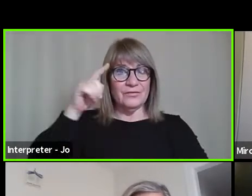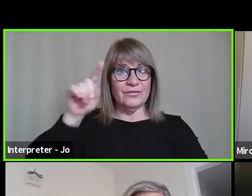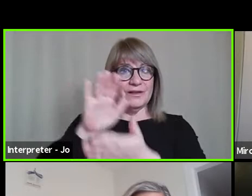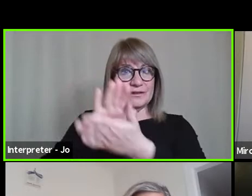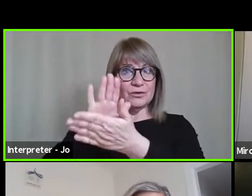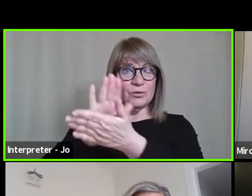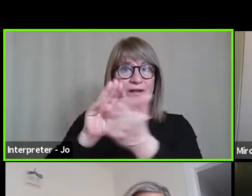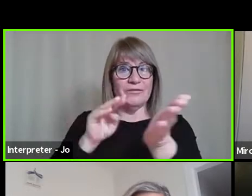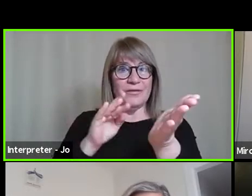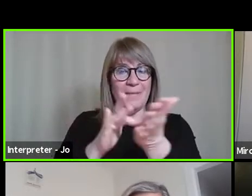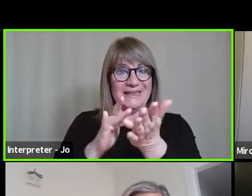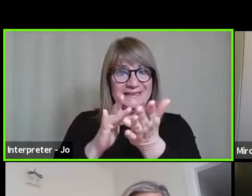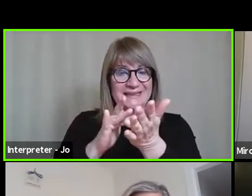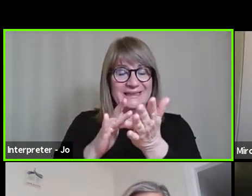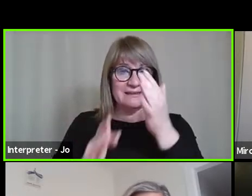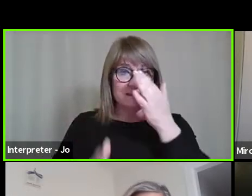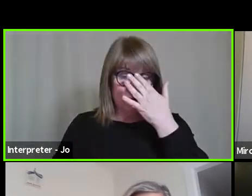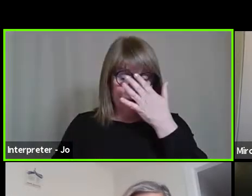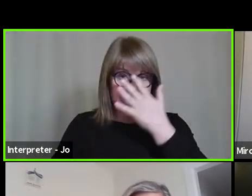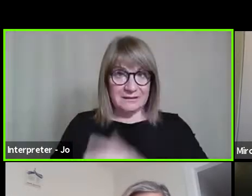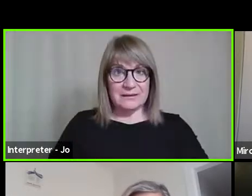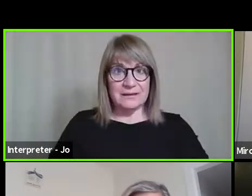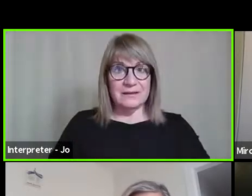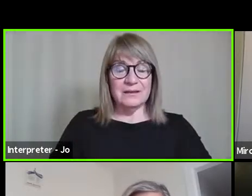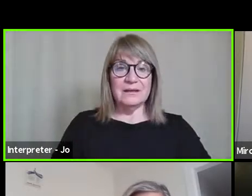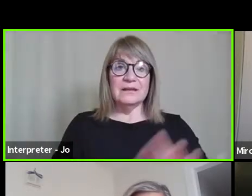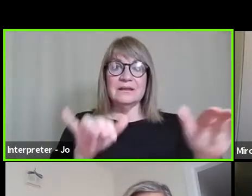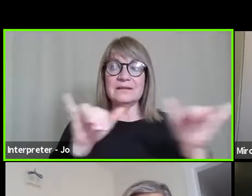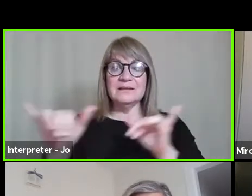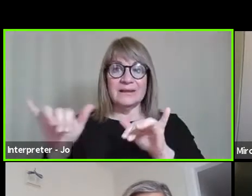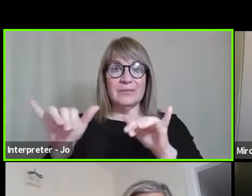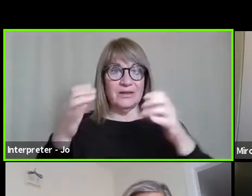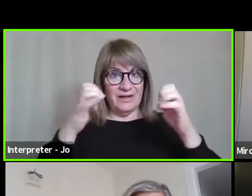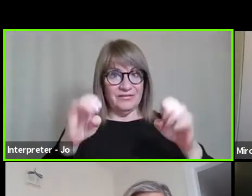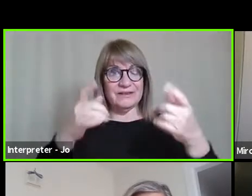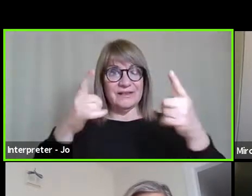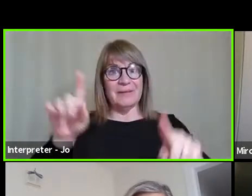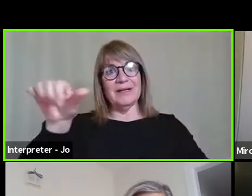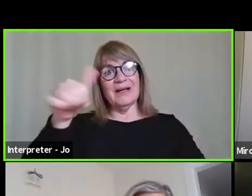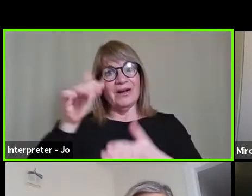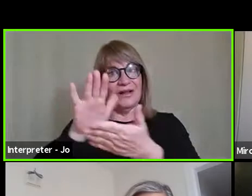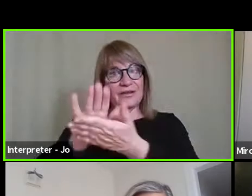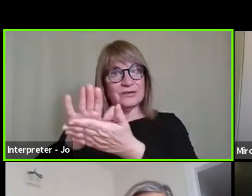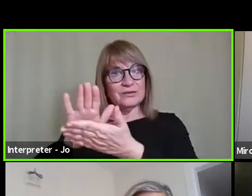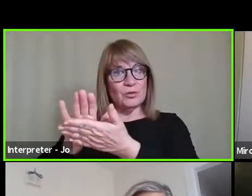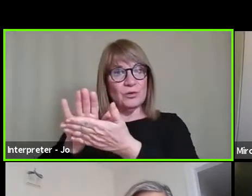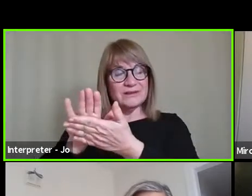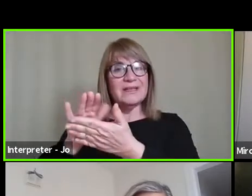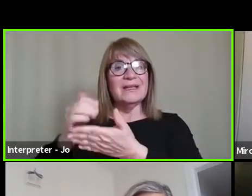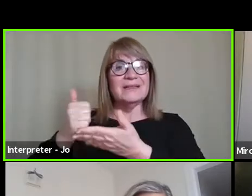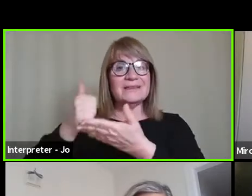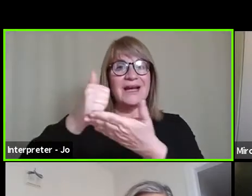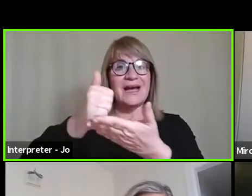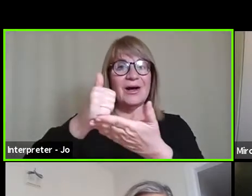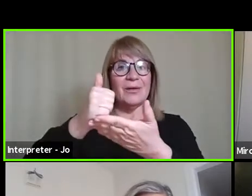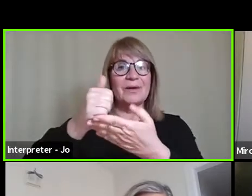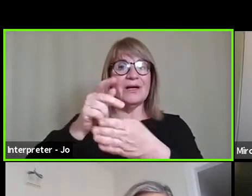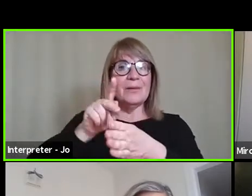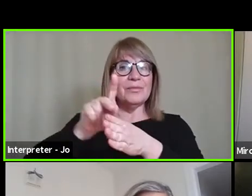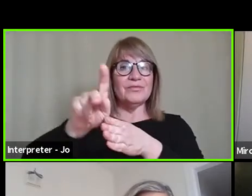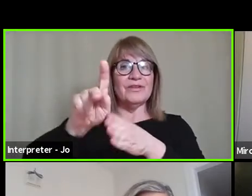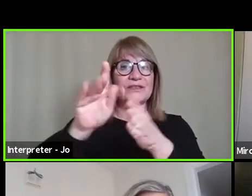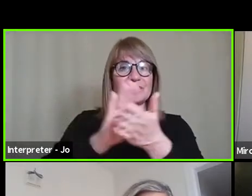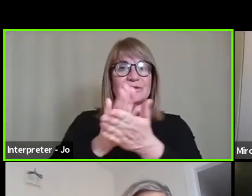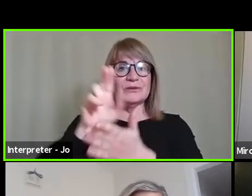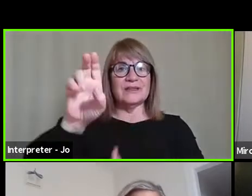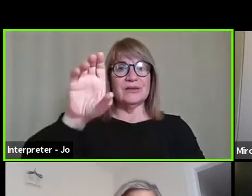medicine there's similar uh efforts that are taking place at the other schools the health professional schools um at ucsf